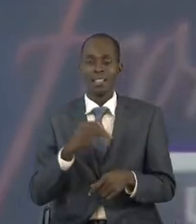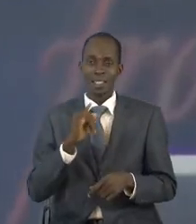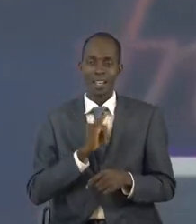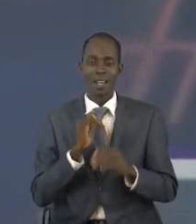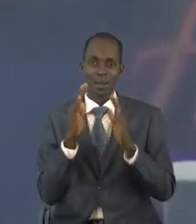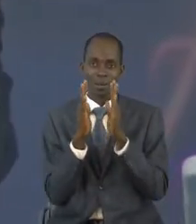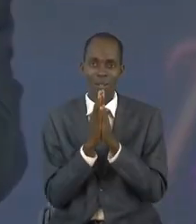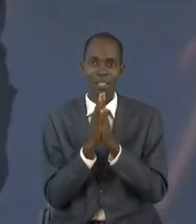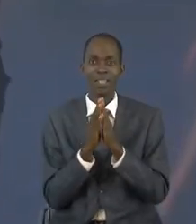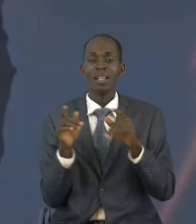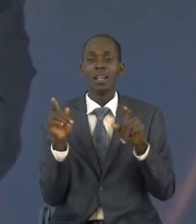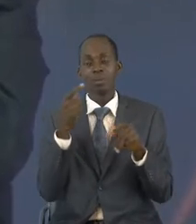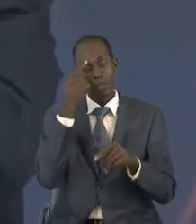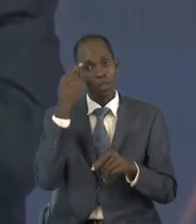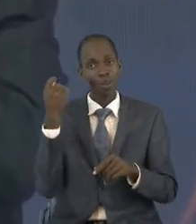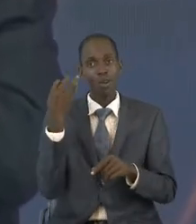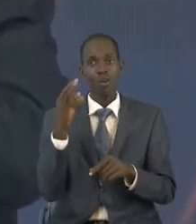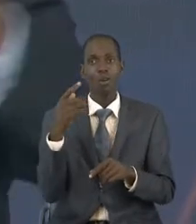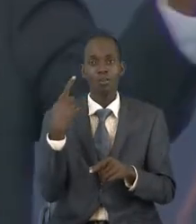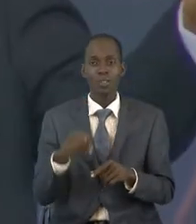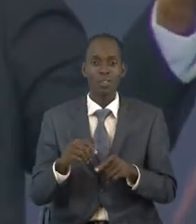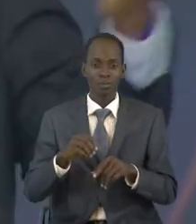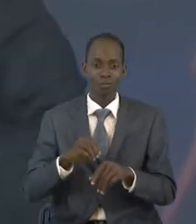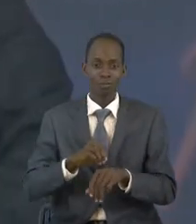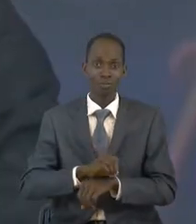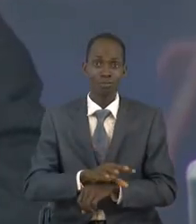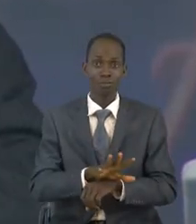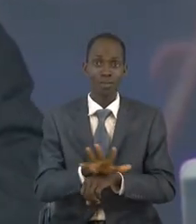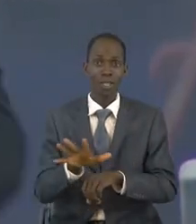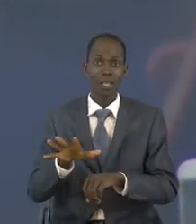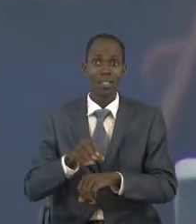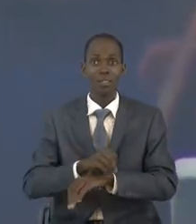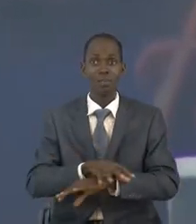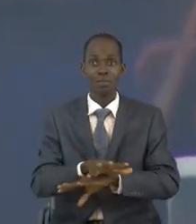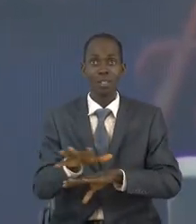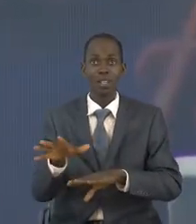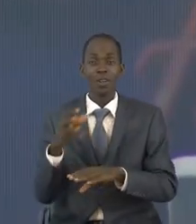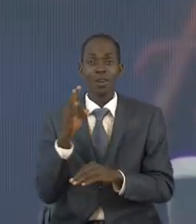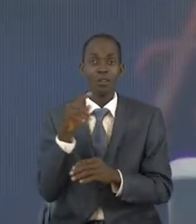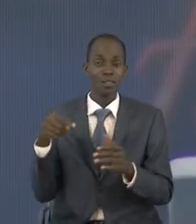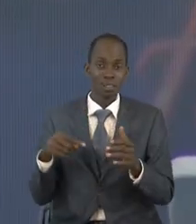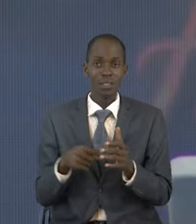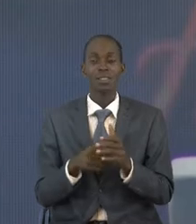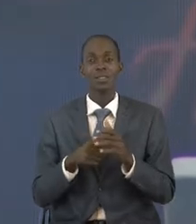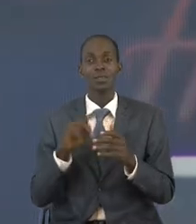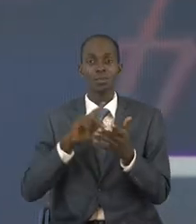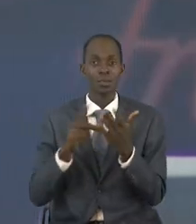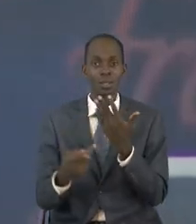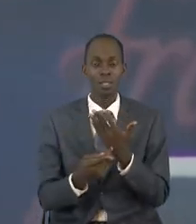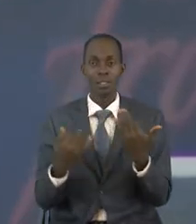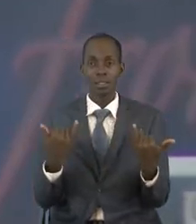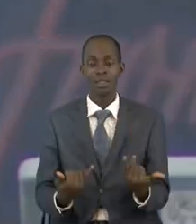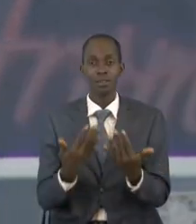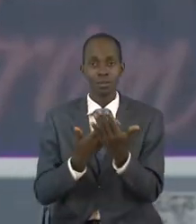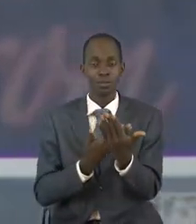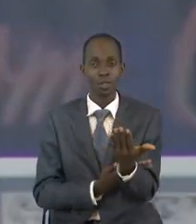a result of the impact of this crusade and this service this morning, I pray